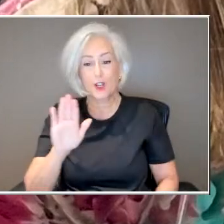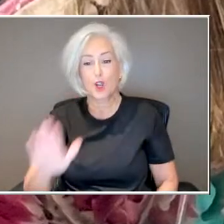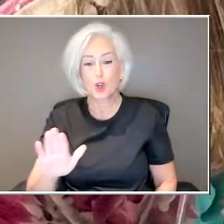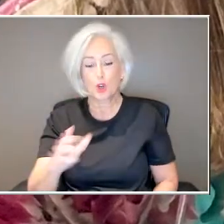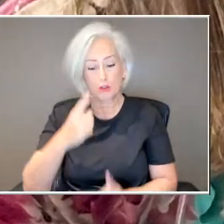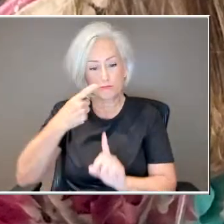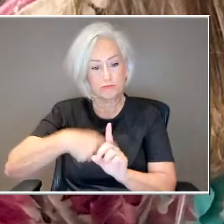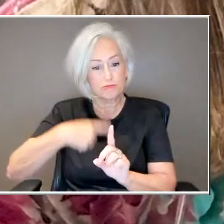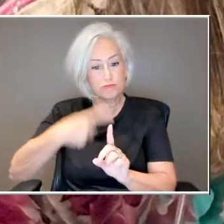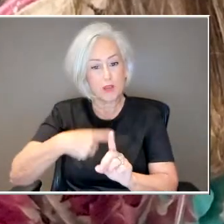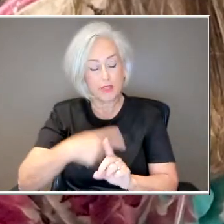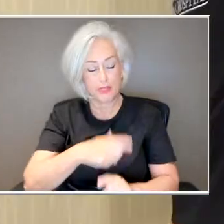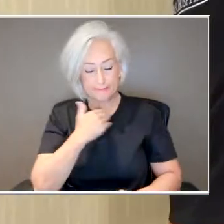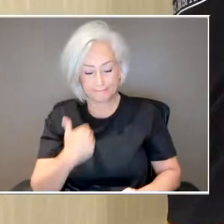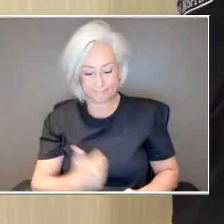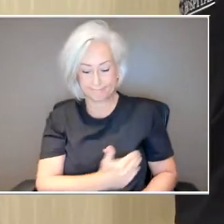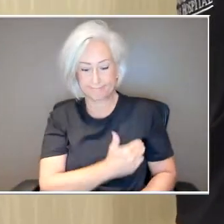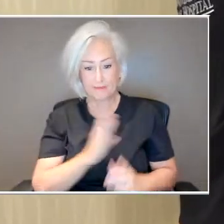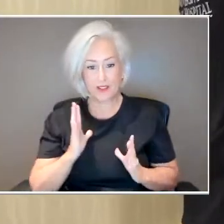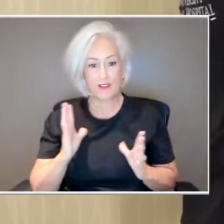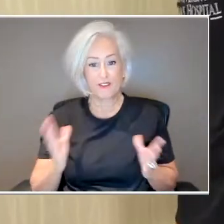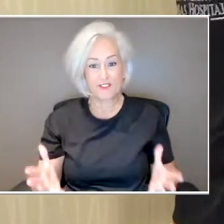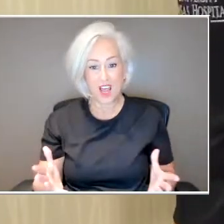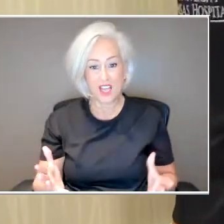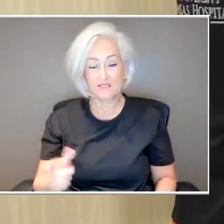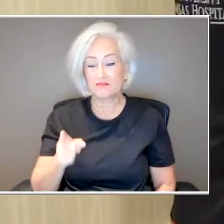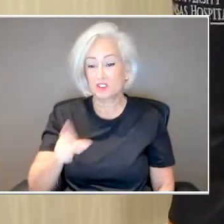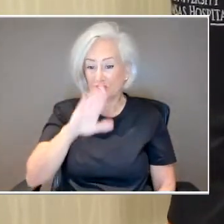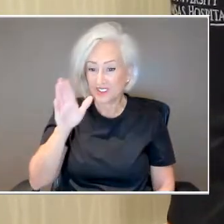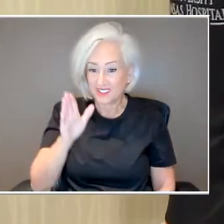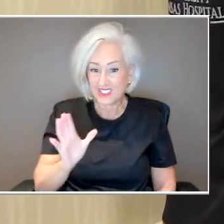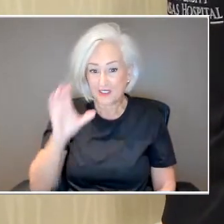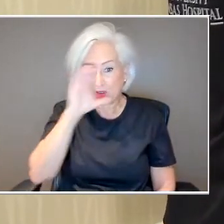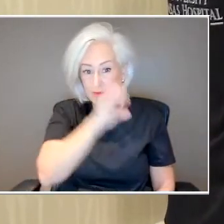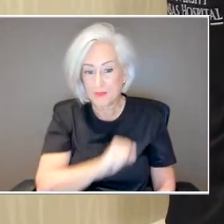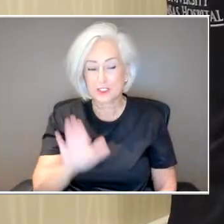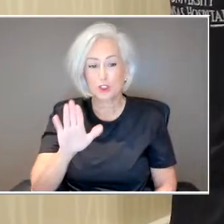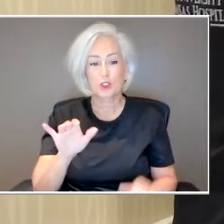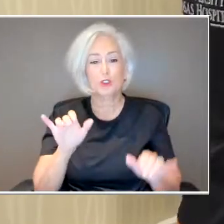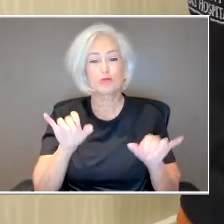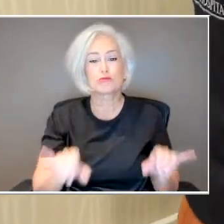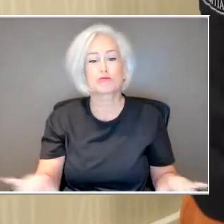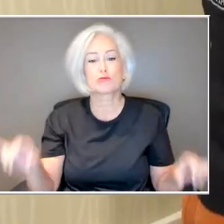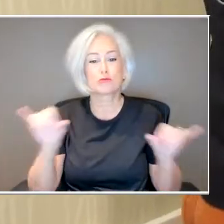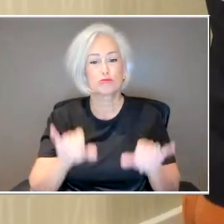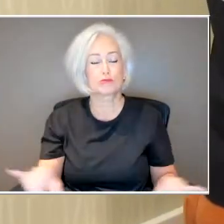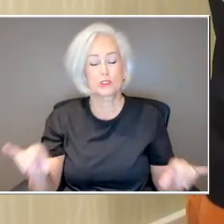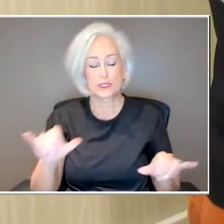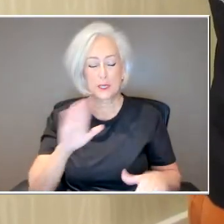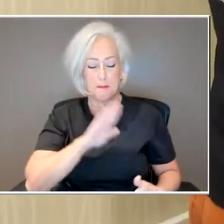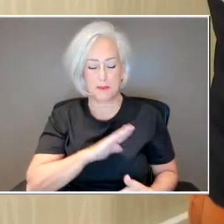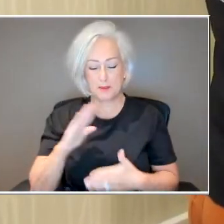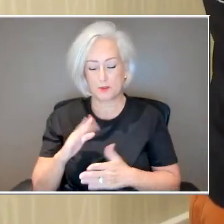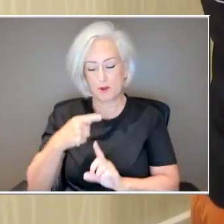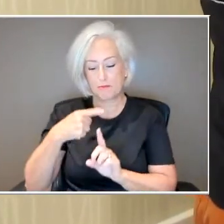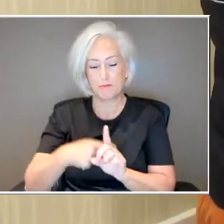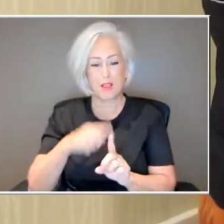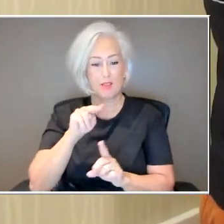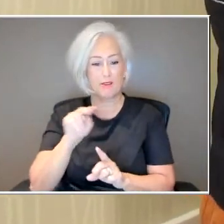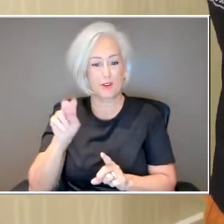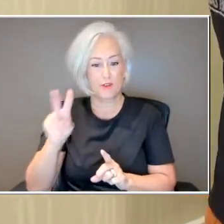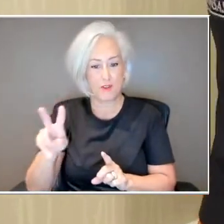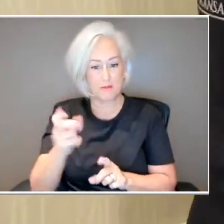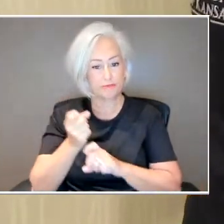normal, Tracey Caton never missed her routine mammogram every November. The last two, I